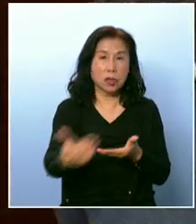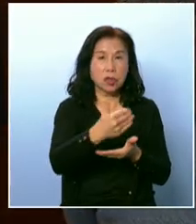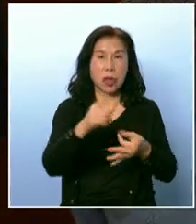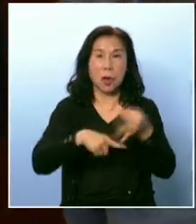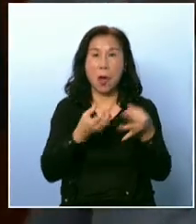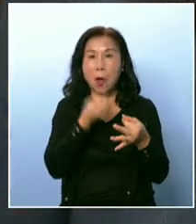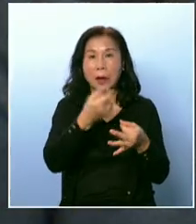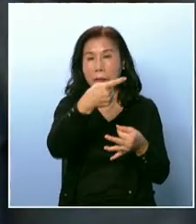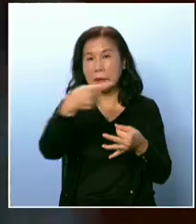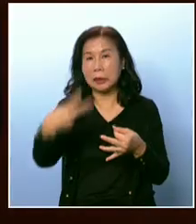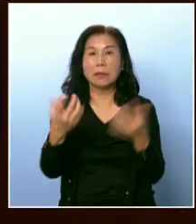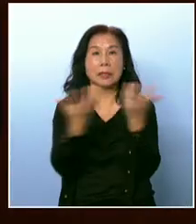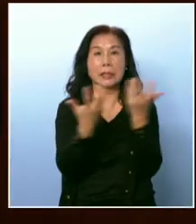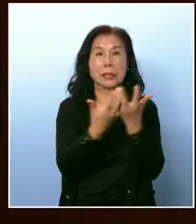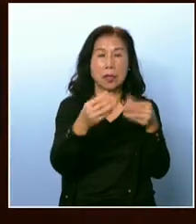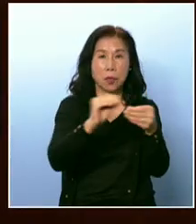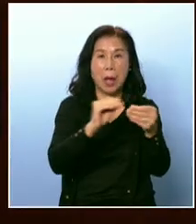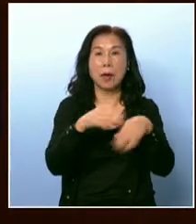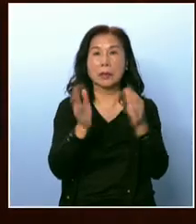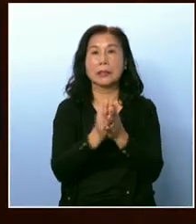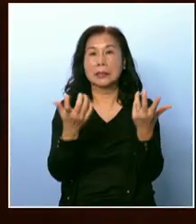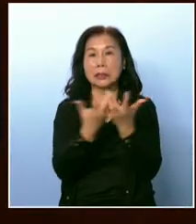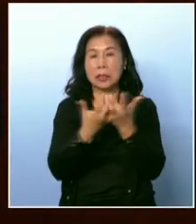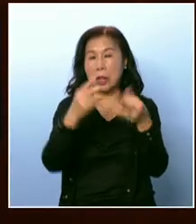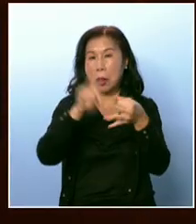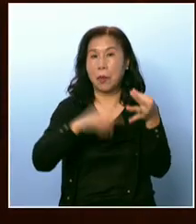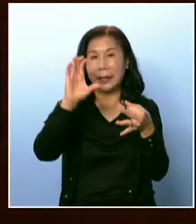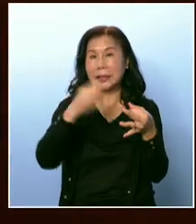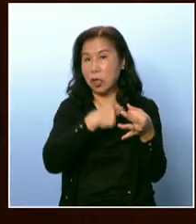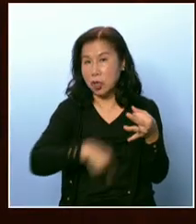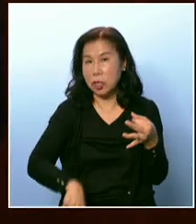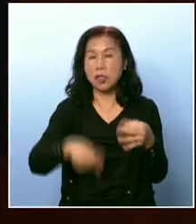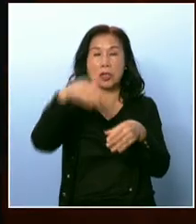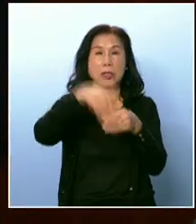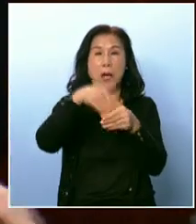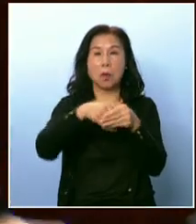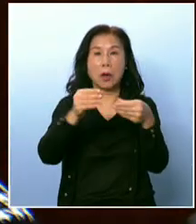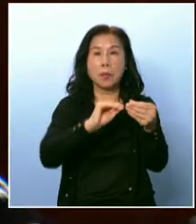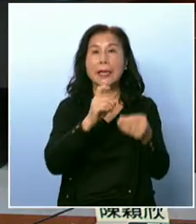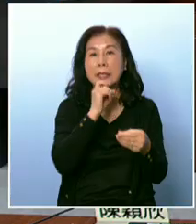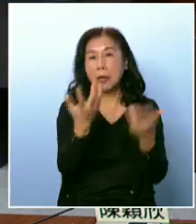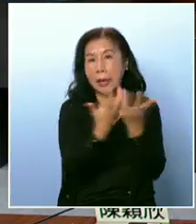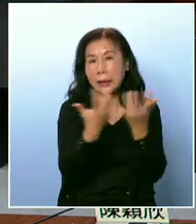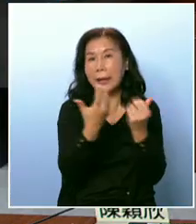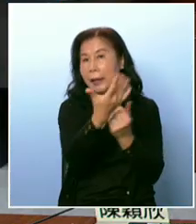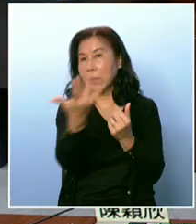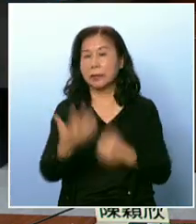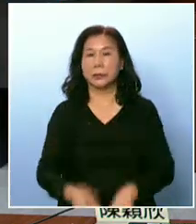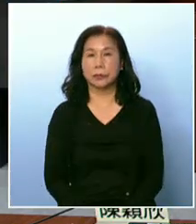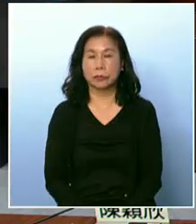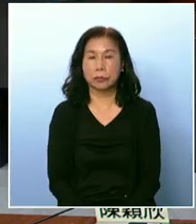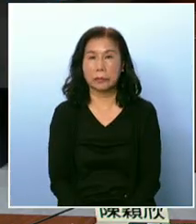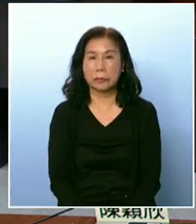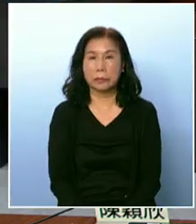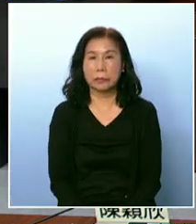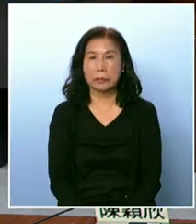number. I will, in accordance with the order of receipt of the nomination forms, count the vote. I will first count the votes received by Mr.